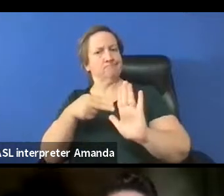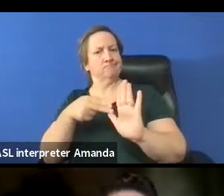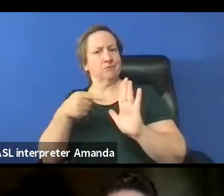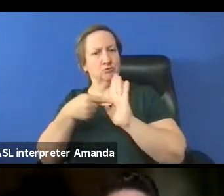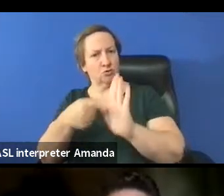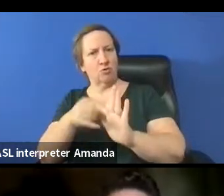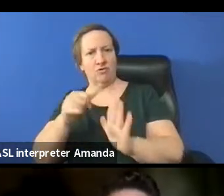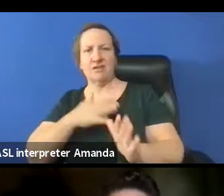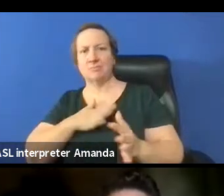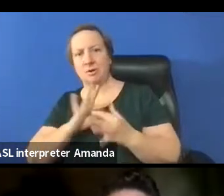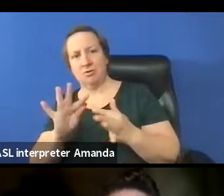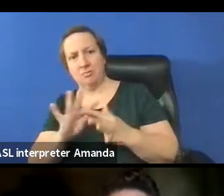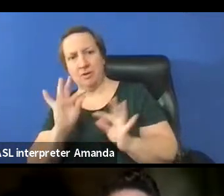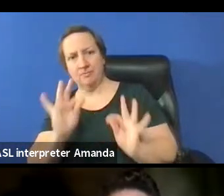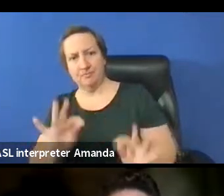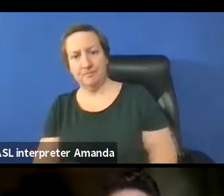comment.